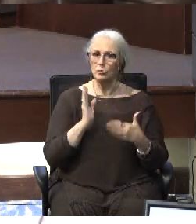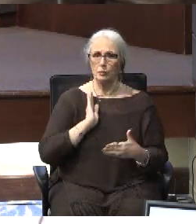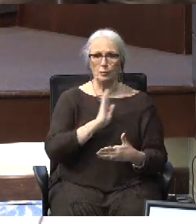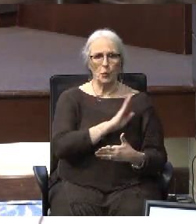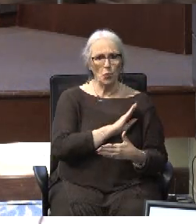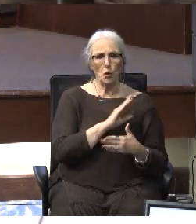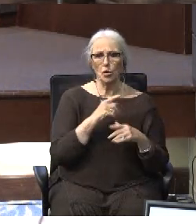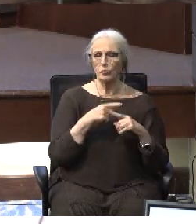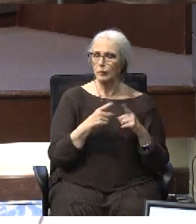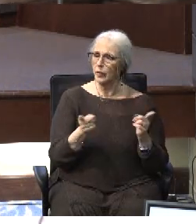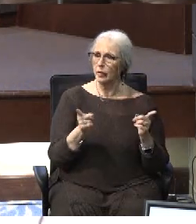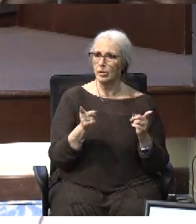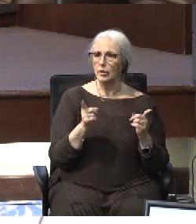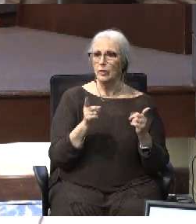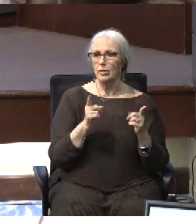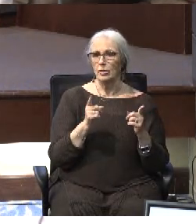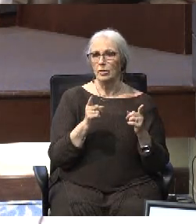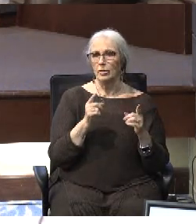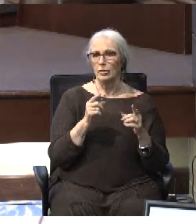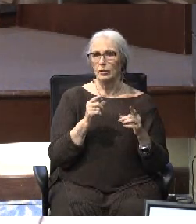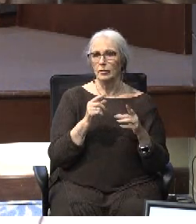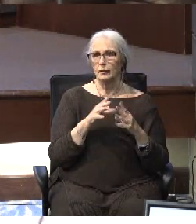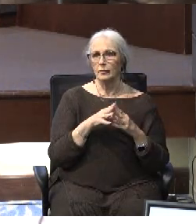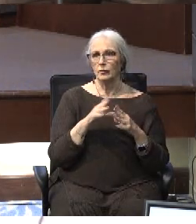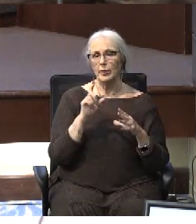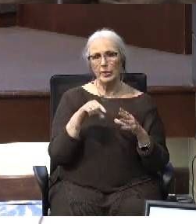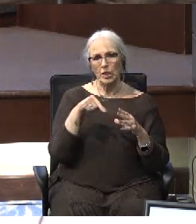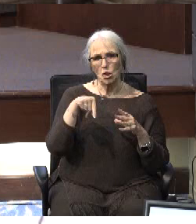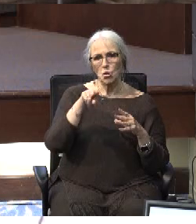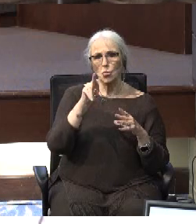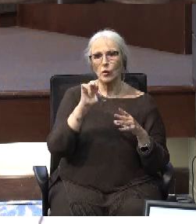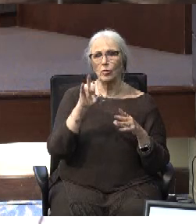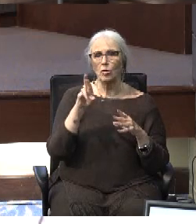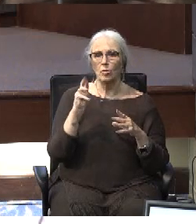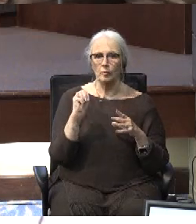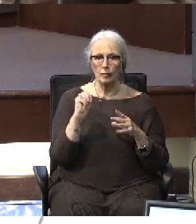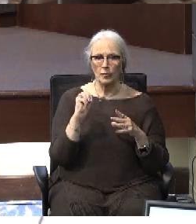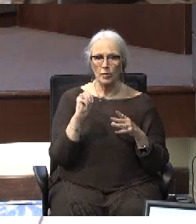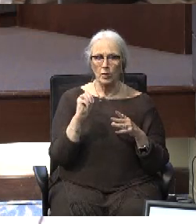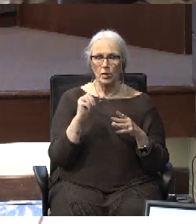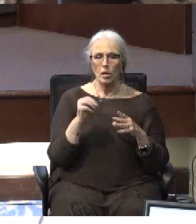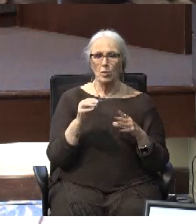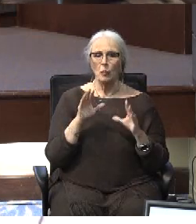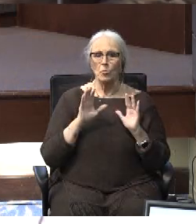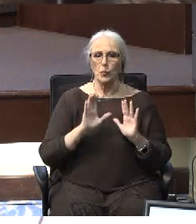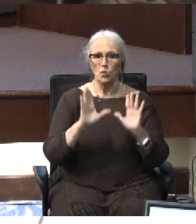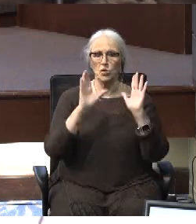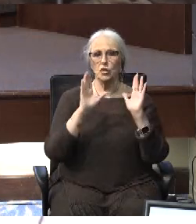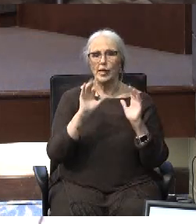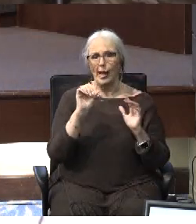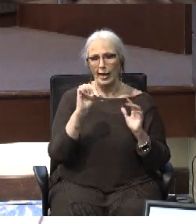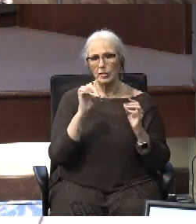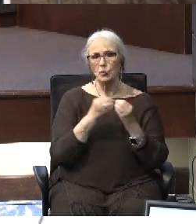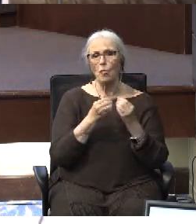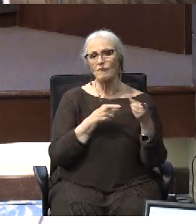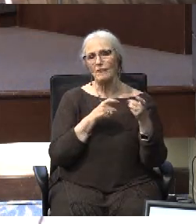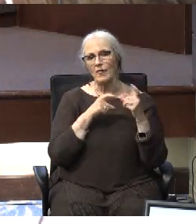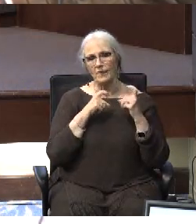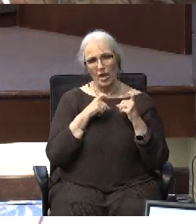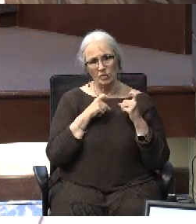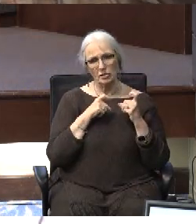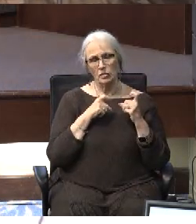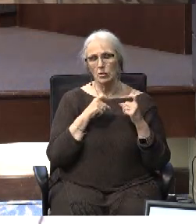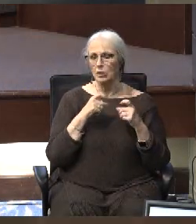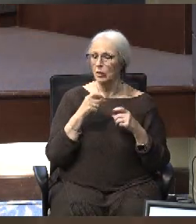the quorum. If we can get the quorum going, we'll push the cases through a little faster. Let's put that on our future agenda